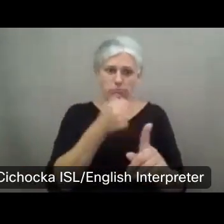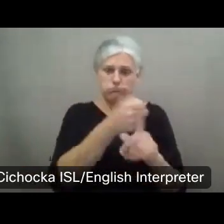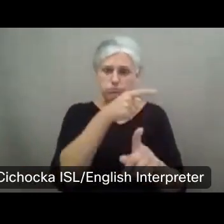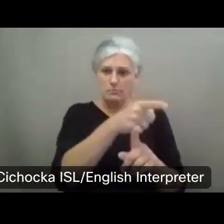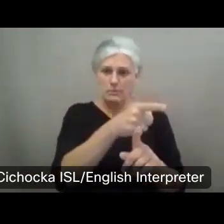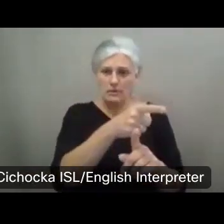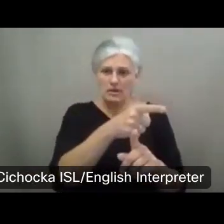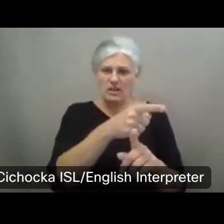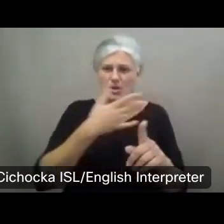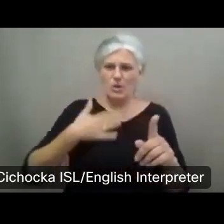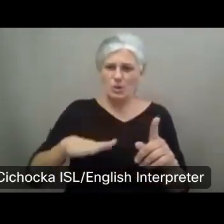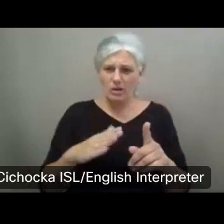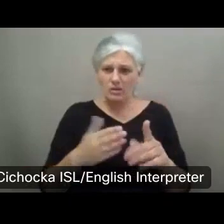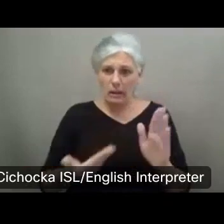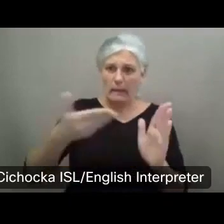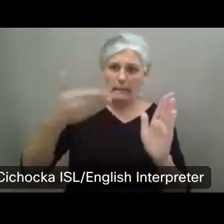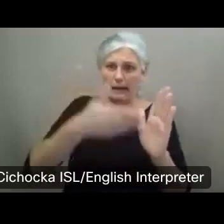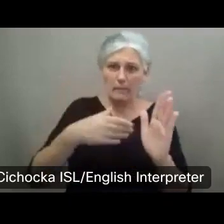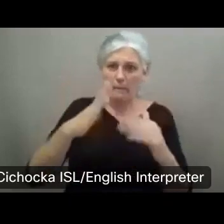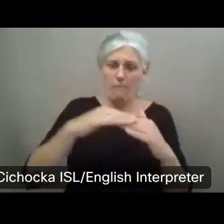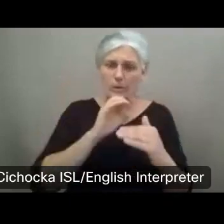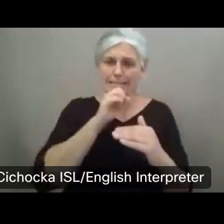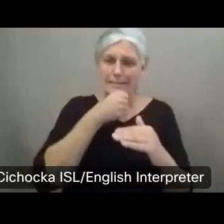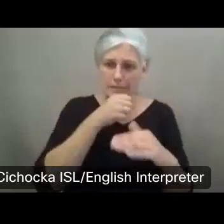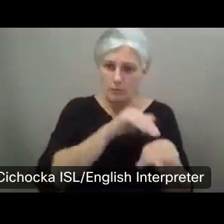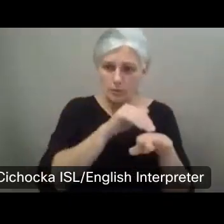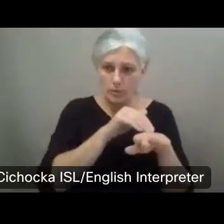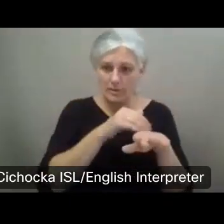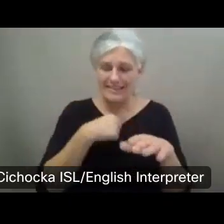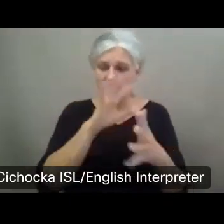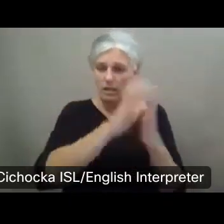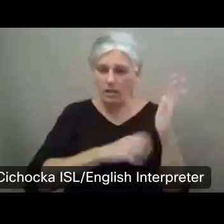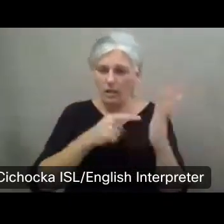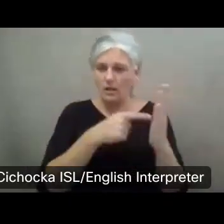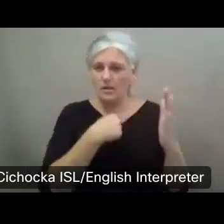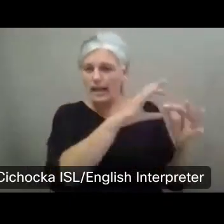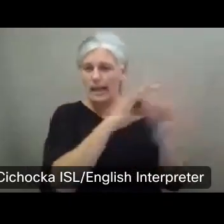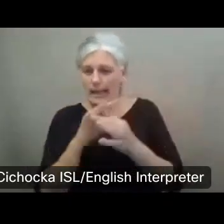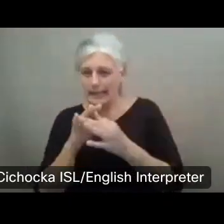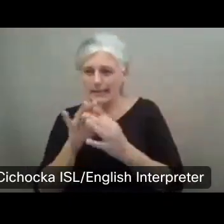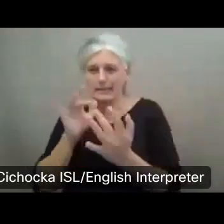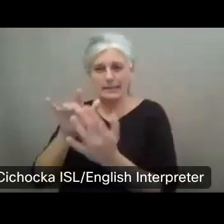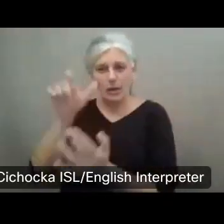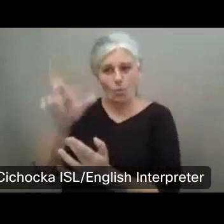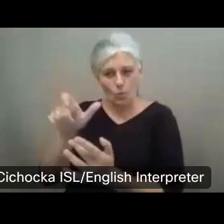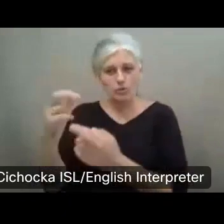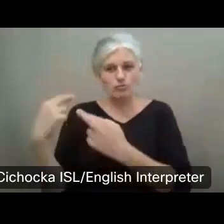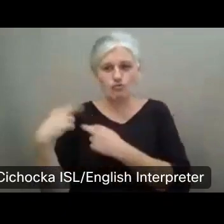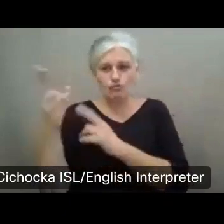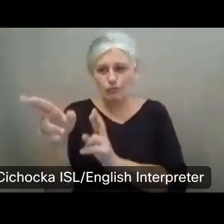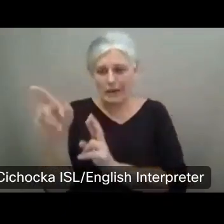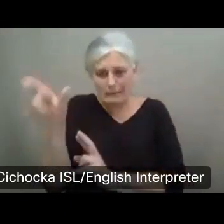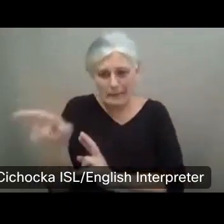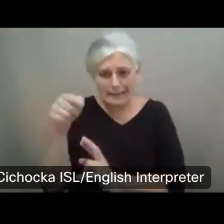that harm. You know, it's listening to the concerns of the relevant person, you know, the follow-up again to those meetings, which